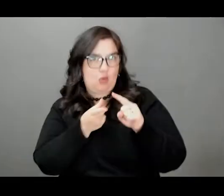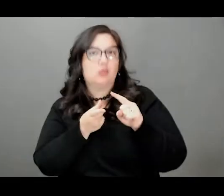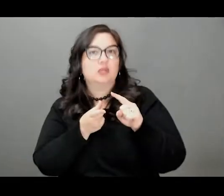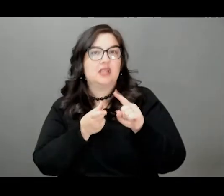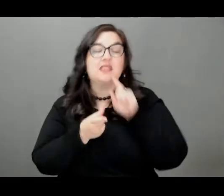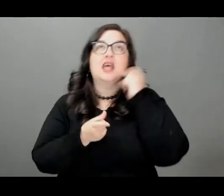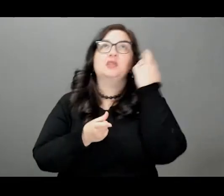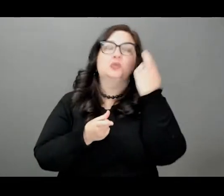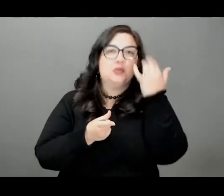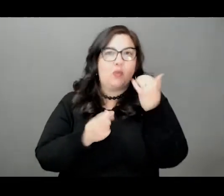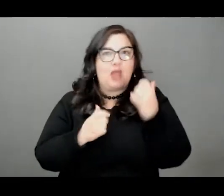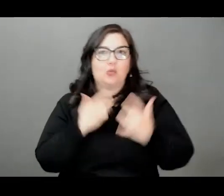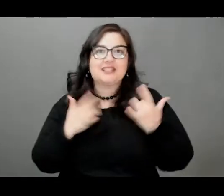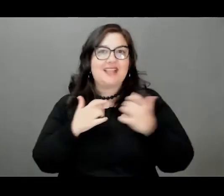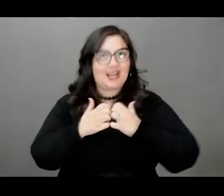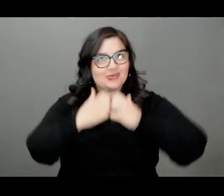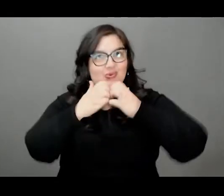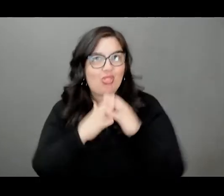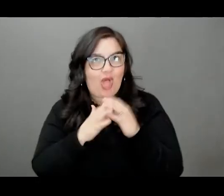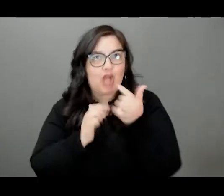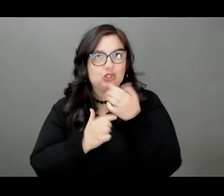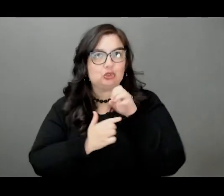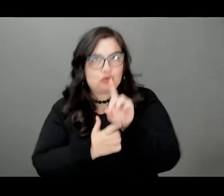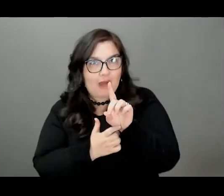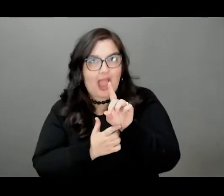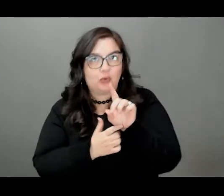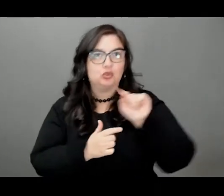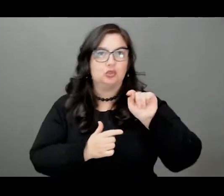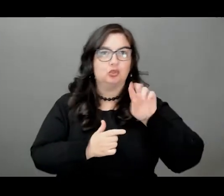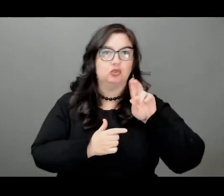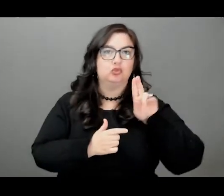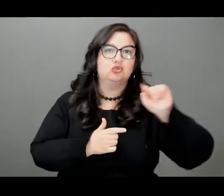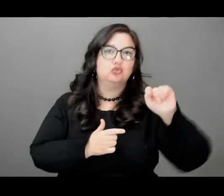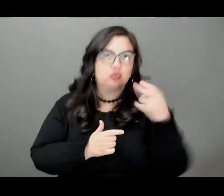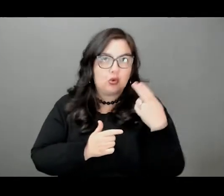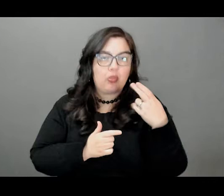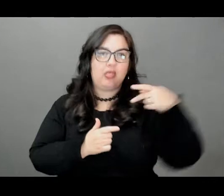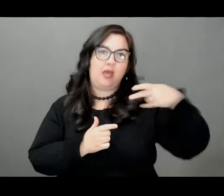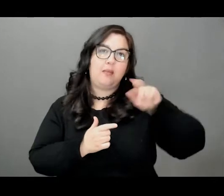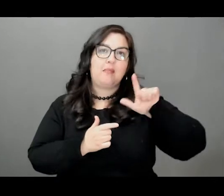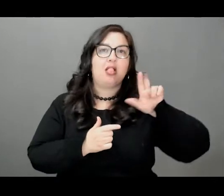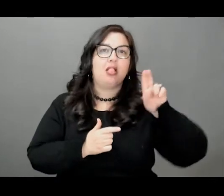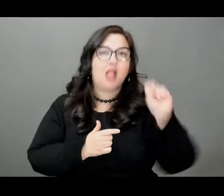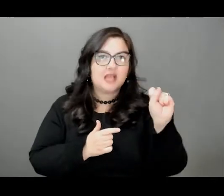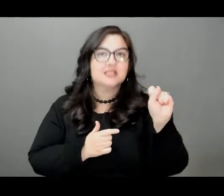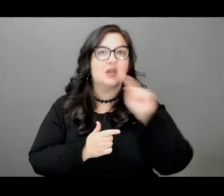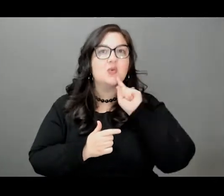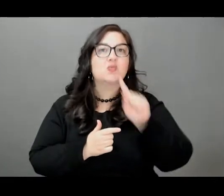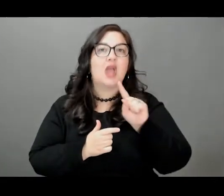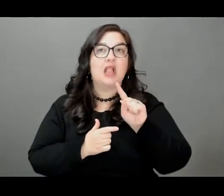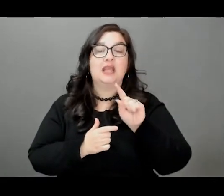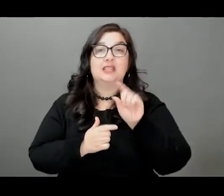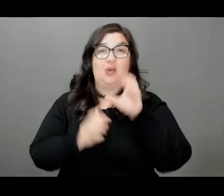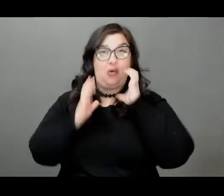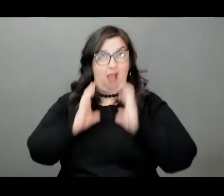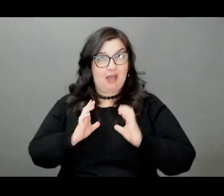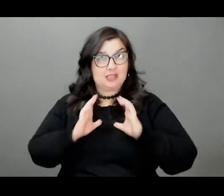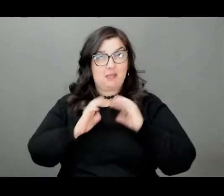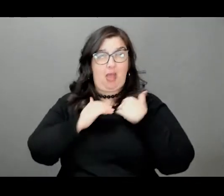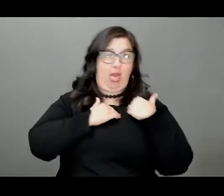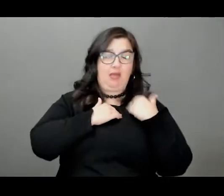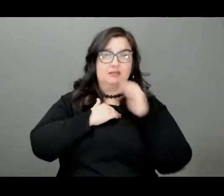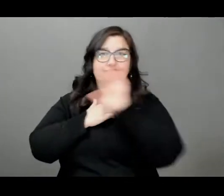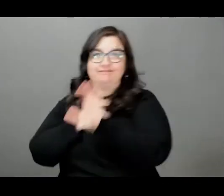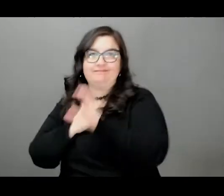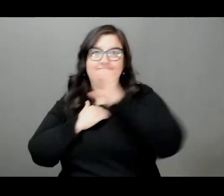lower cost. And that's where we are excited to launch Ground Truth Plus, which basically kind of takes all